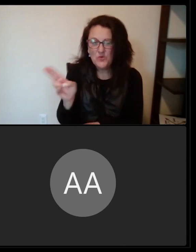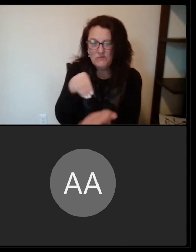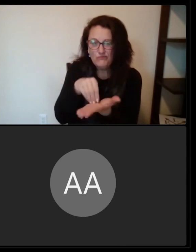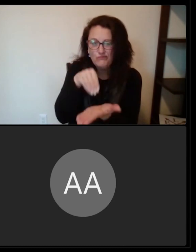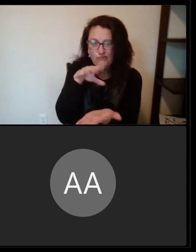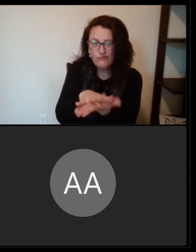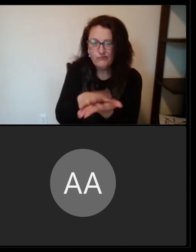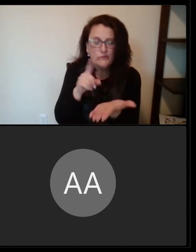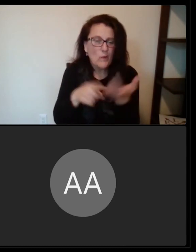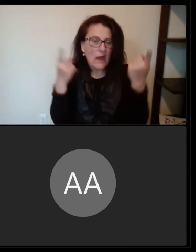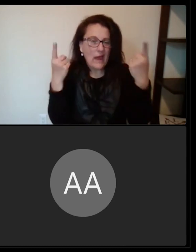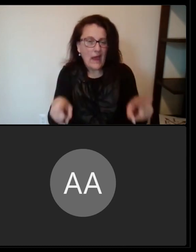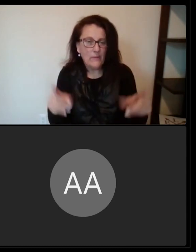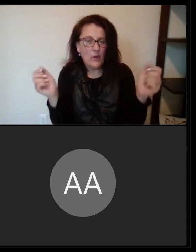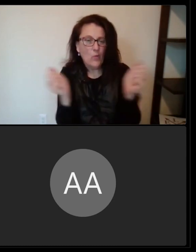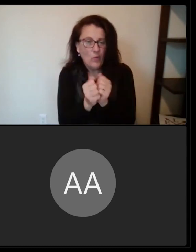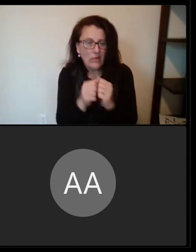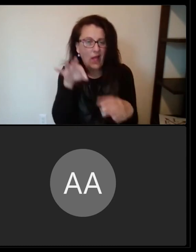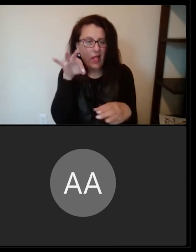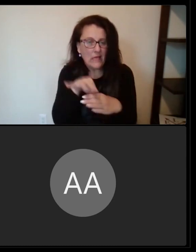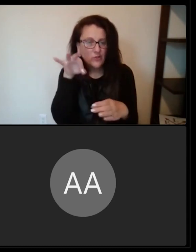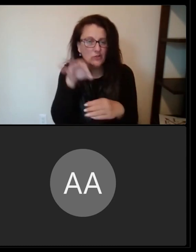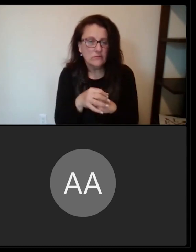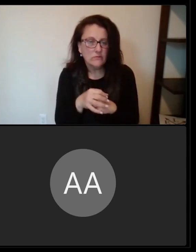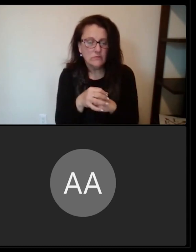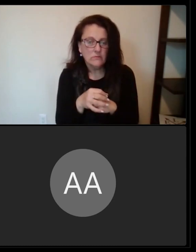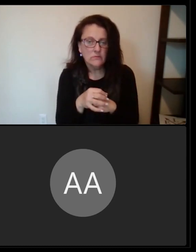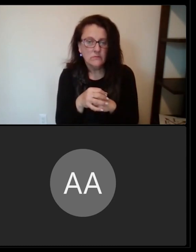going on your election.